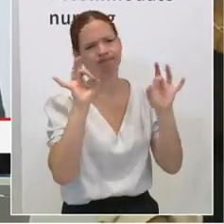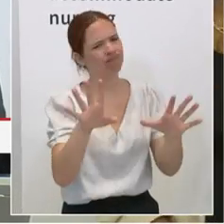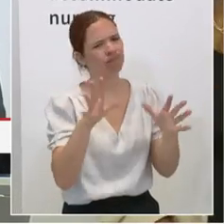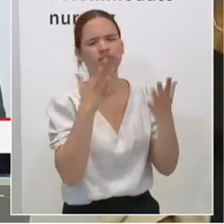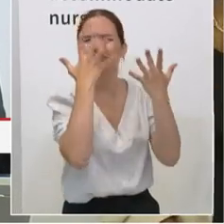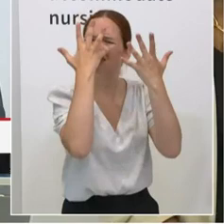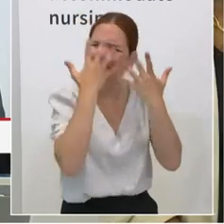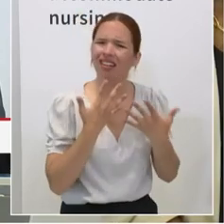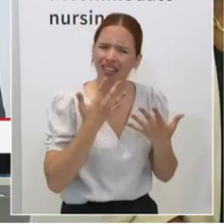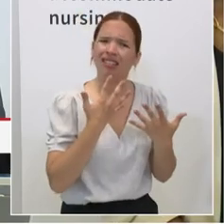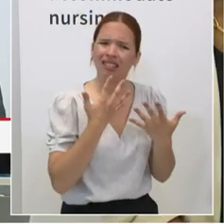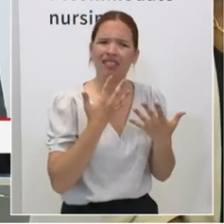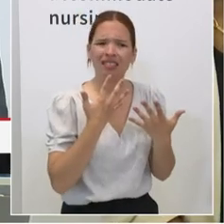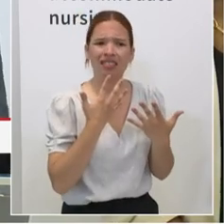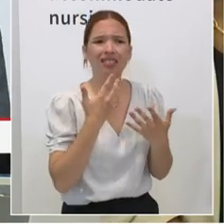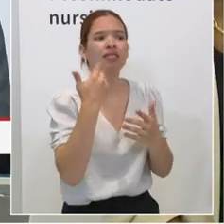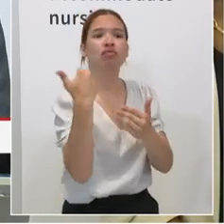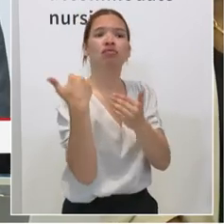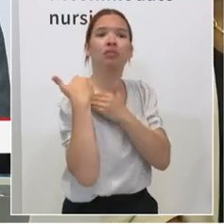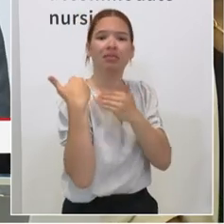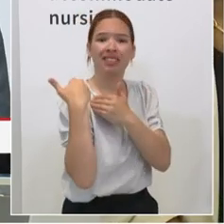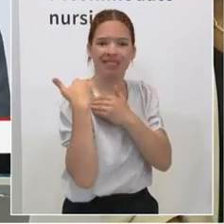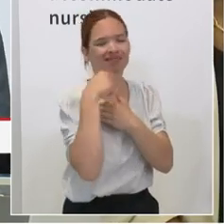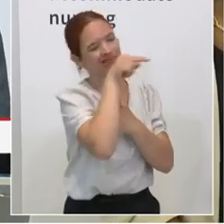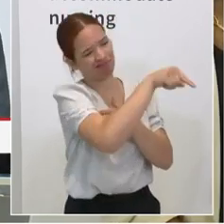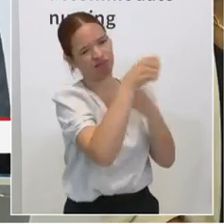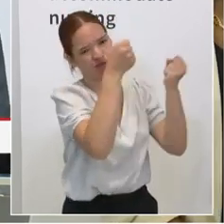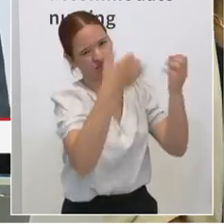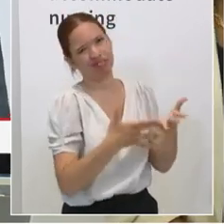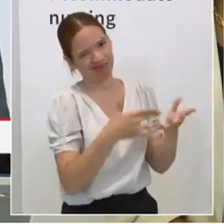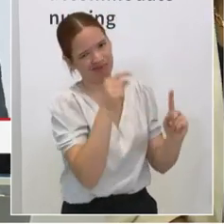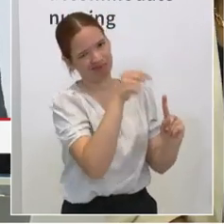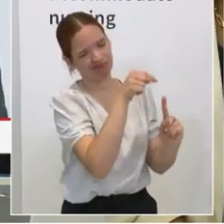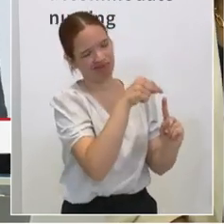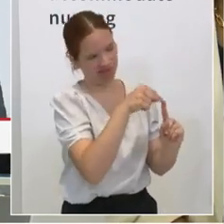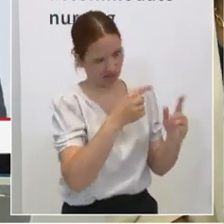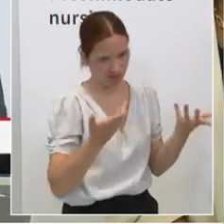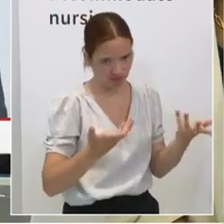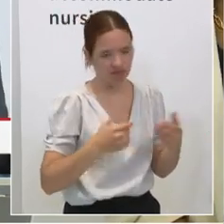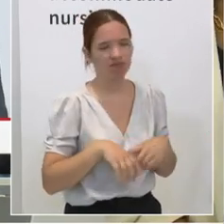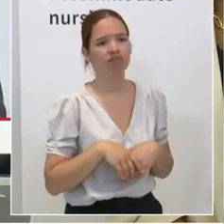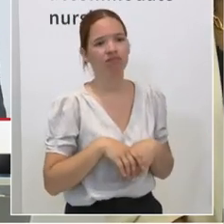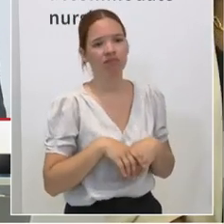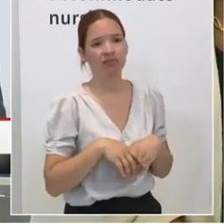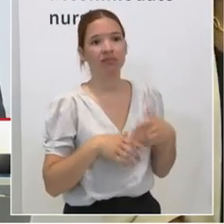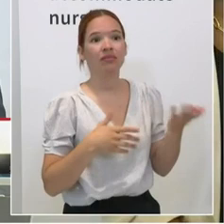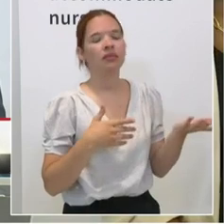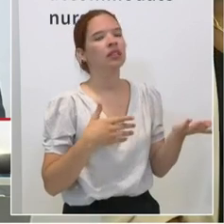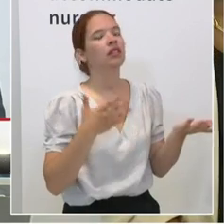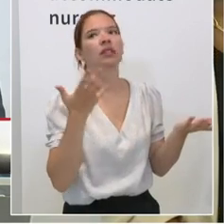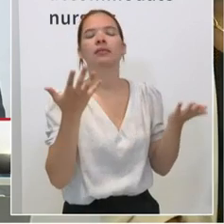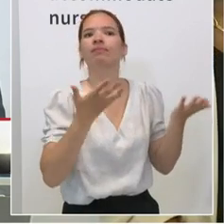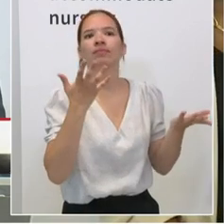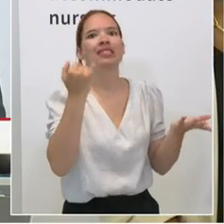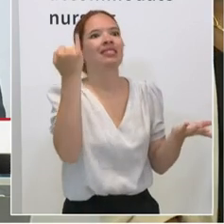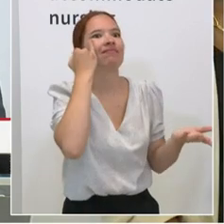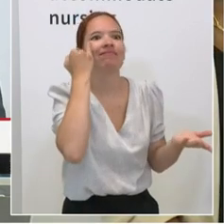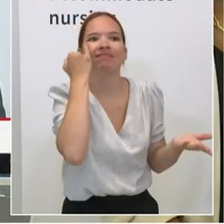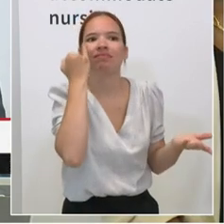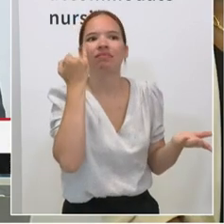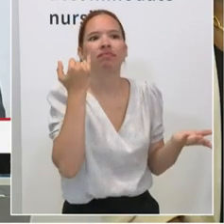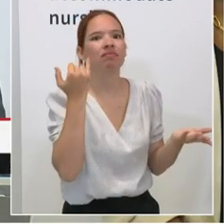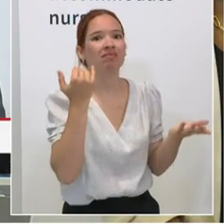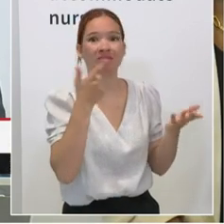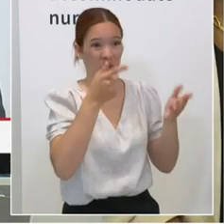driver. Should that driver have had a license? If she didn't have a license, would she not have been in that car? No one really